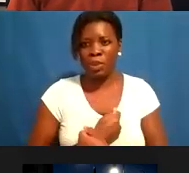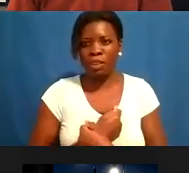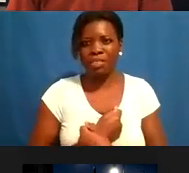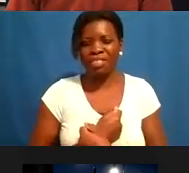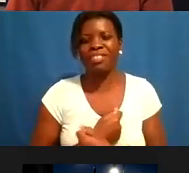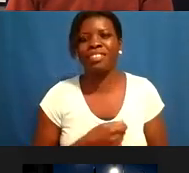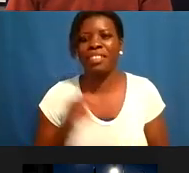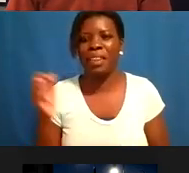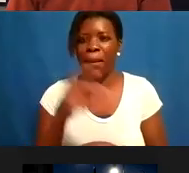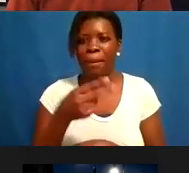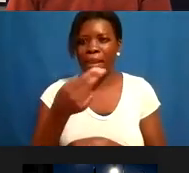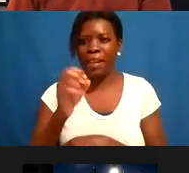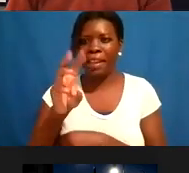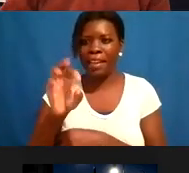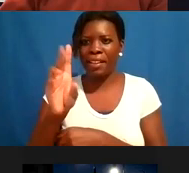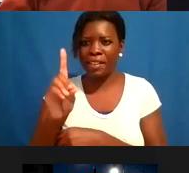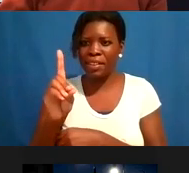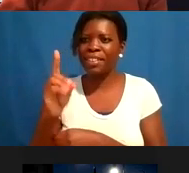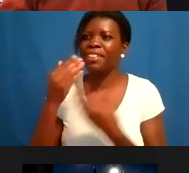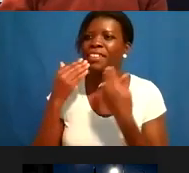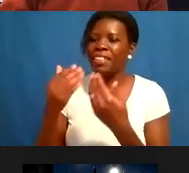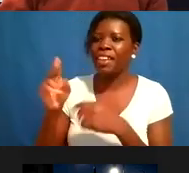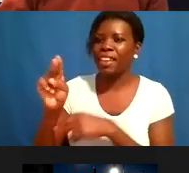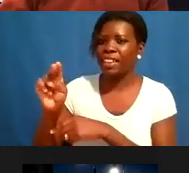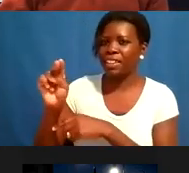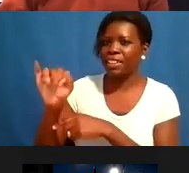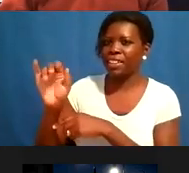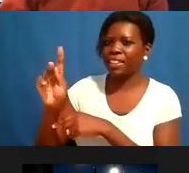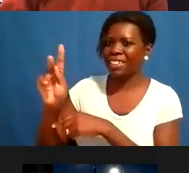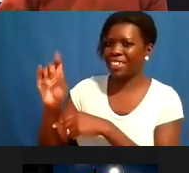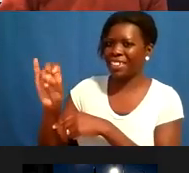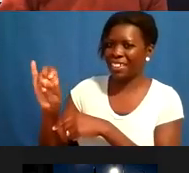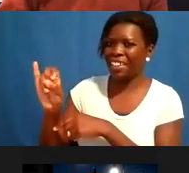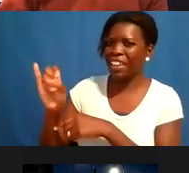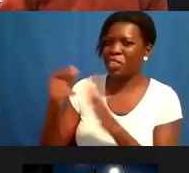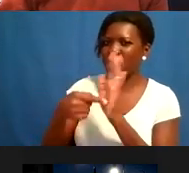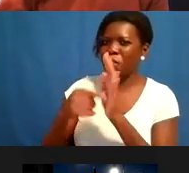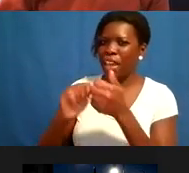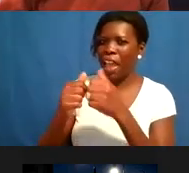Howard. Thank you, Nikki, including showing how a scarf becomes a sweater.